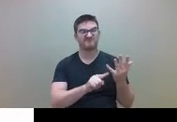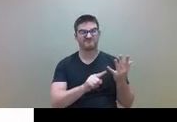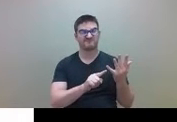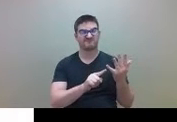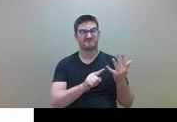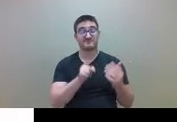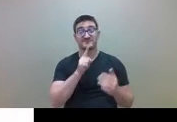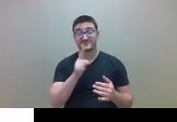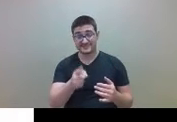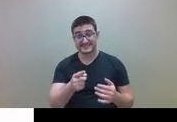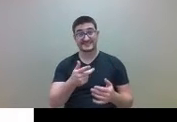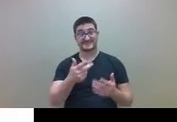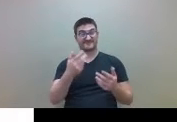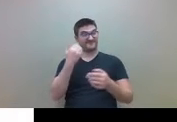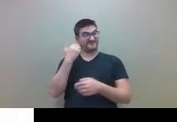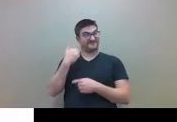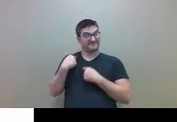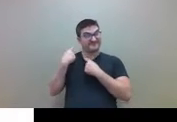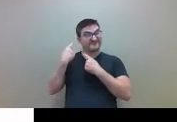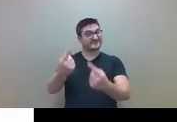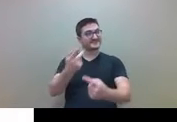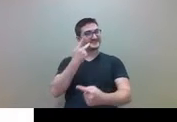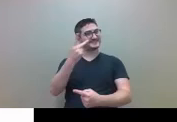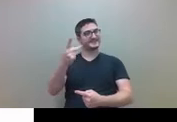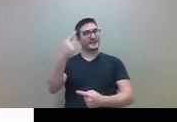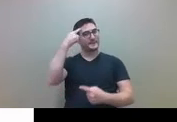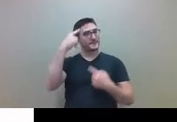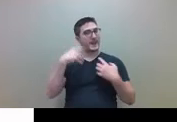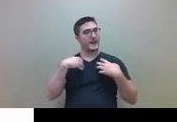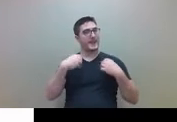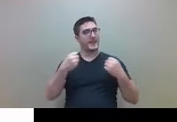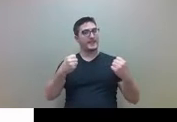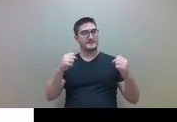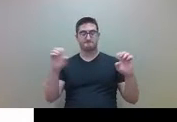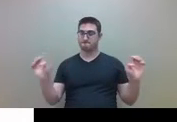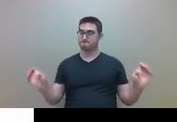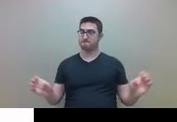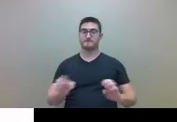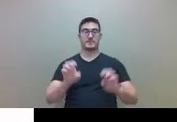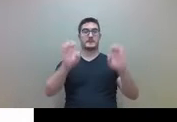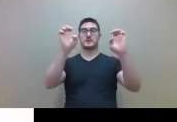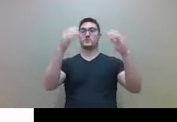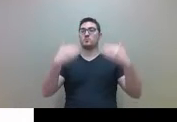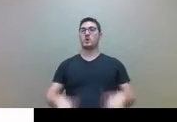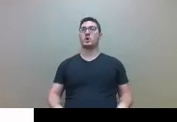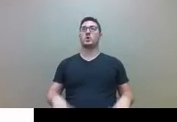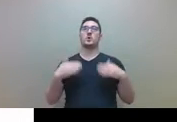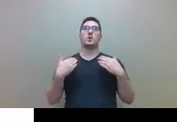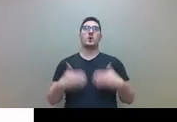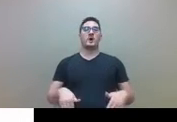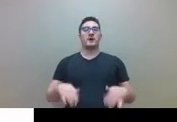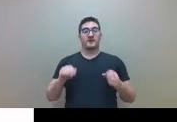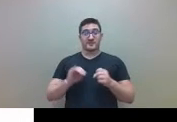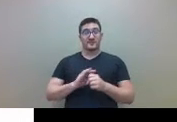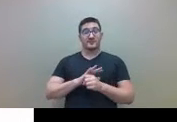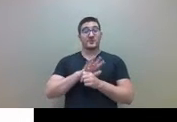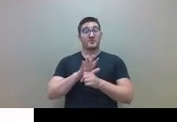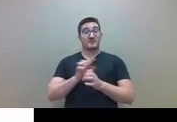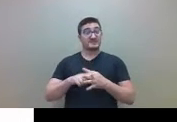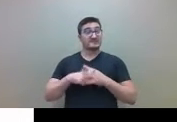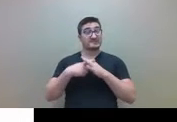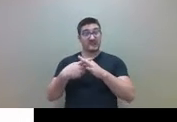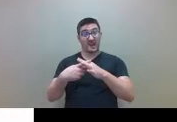COVID pandemic, the mental health tsunami that came right after things